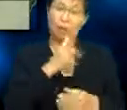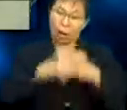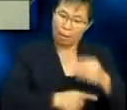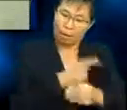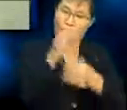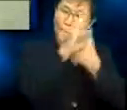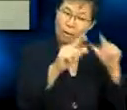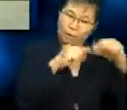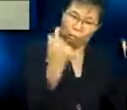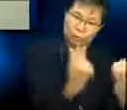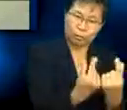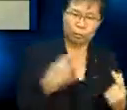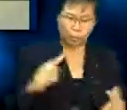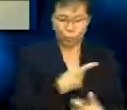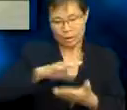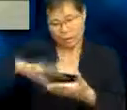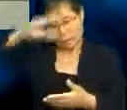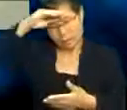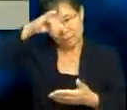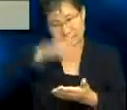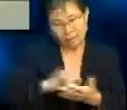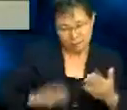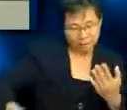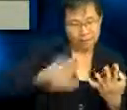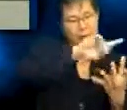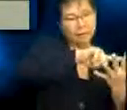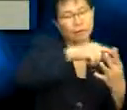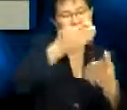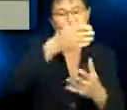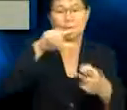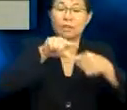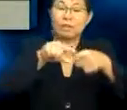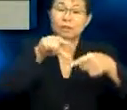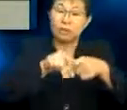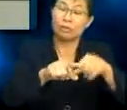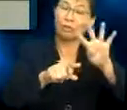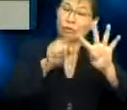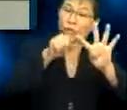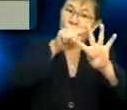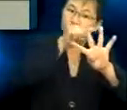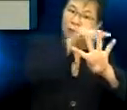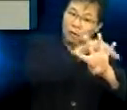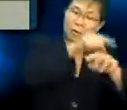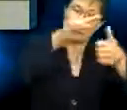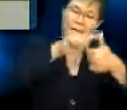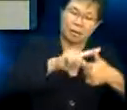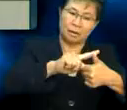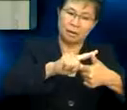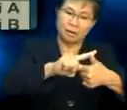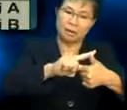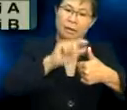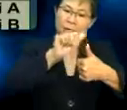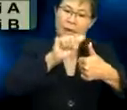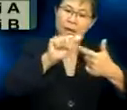Furthermore, we talked about blood groups. We learned that they are divided into 4